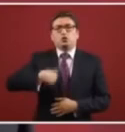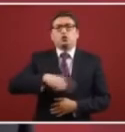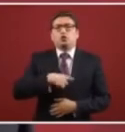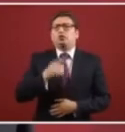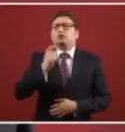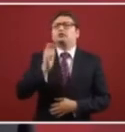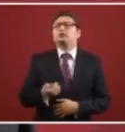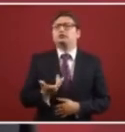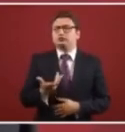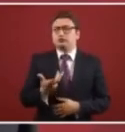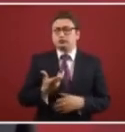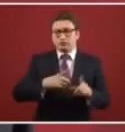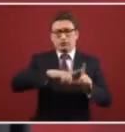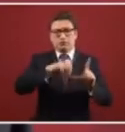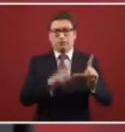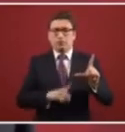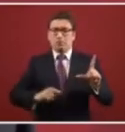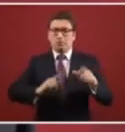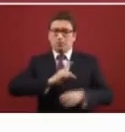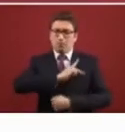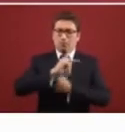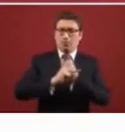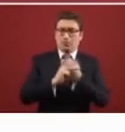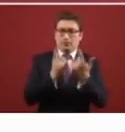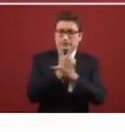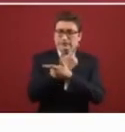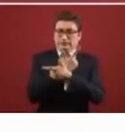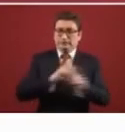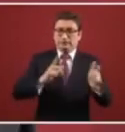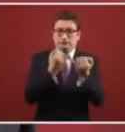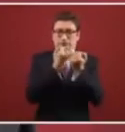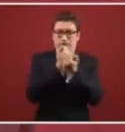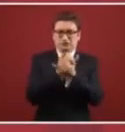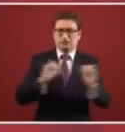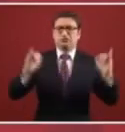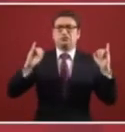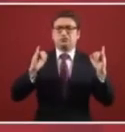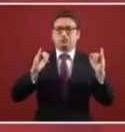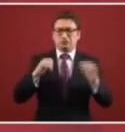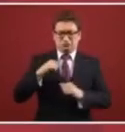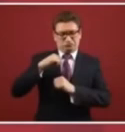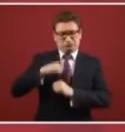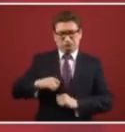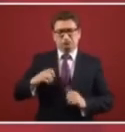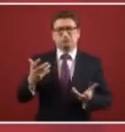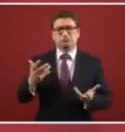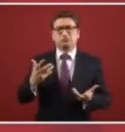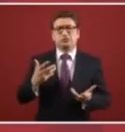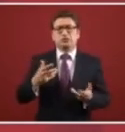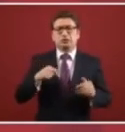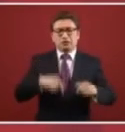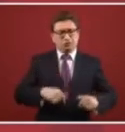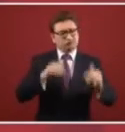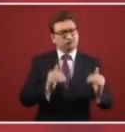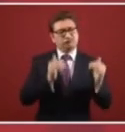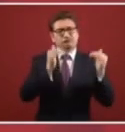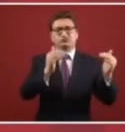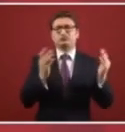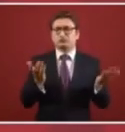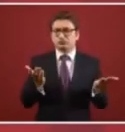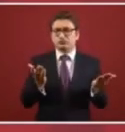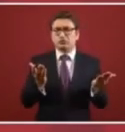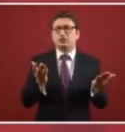libre, independiente y soberano. So this is where he was saying that they are a country that's free and sovereign. Que